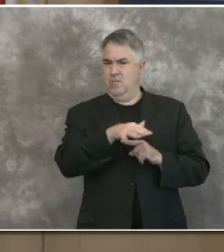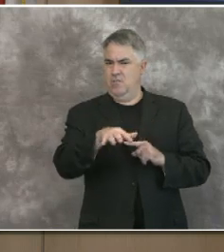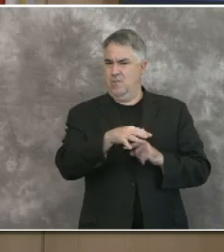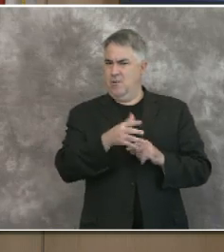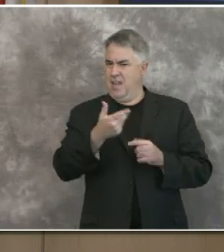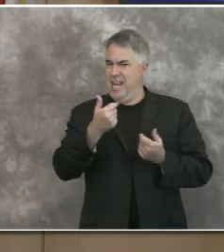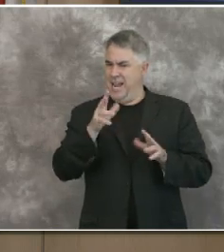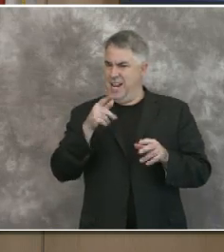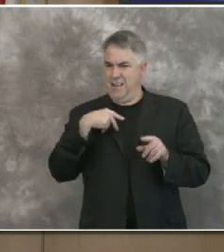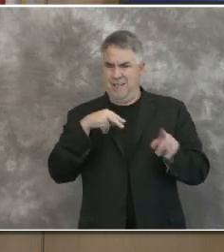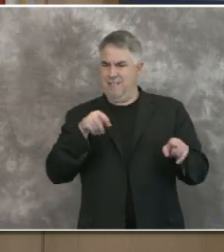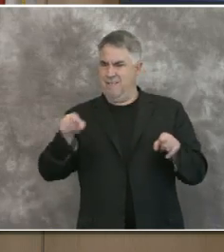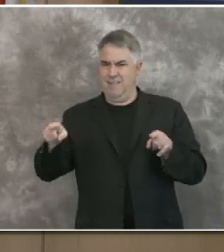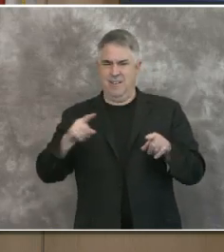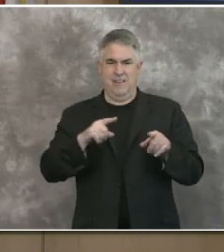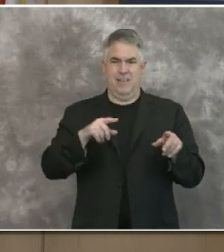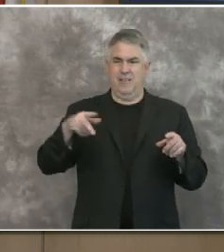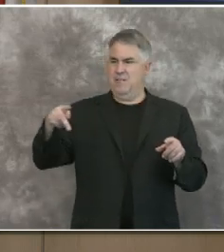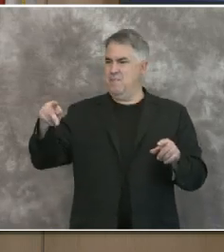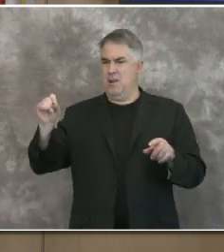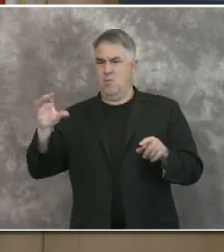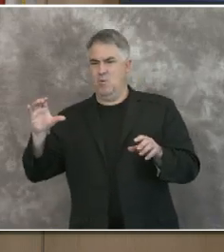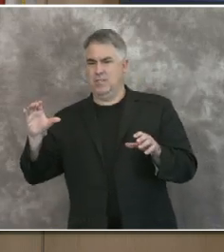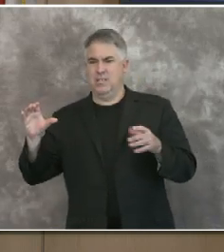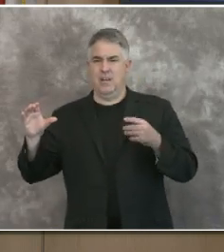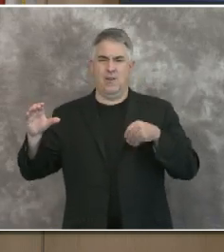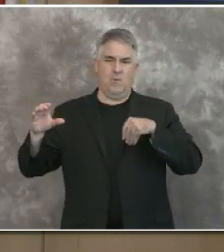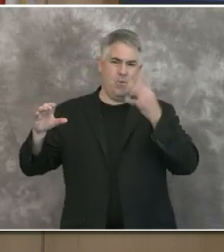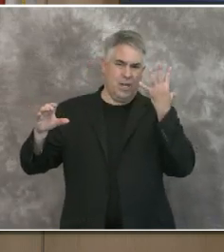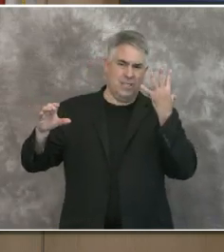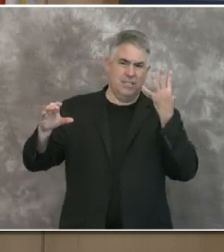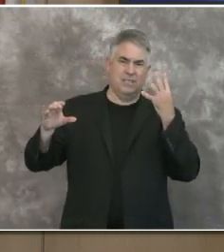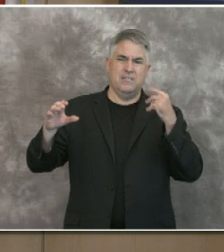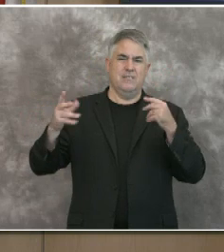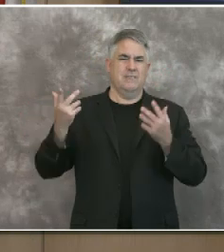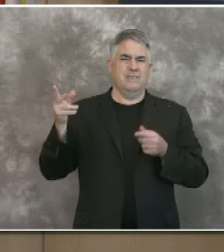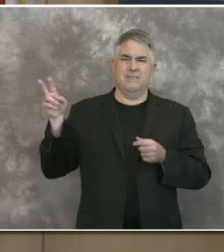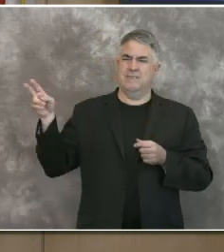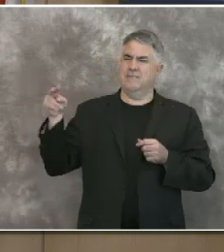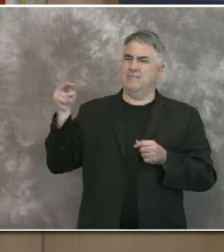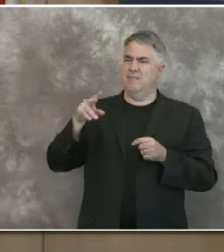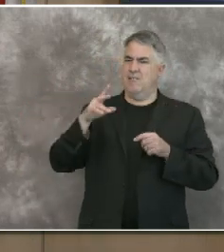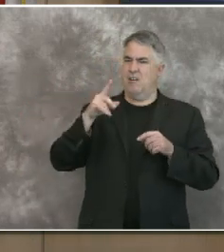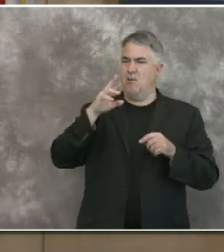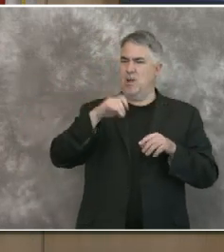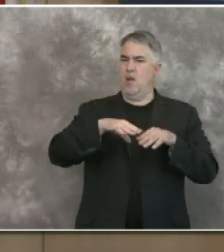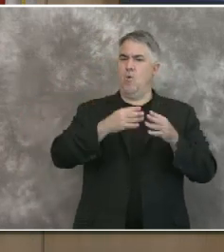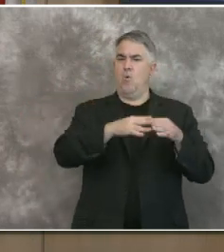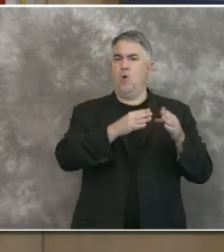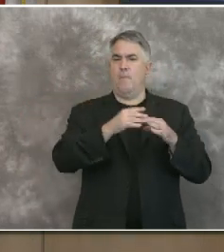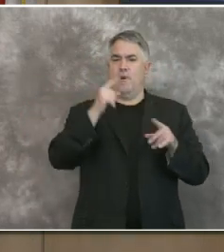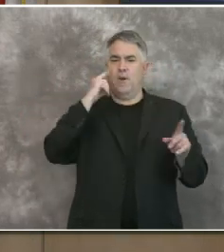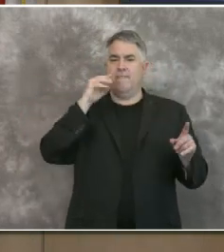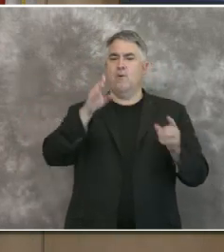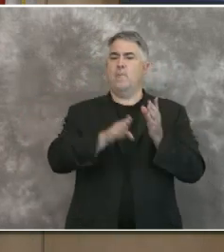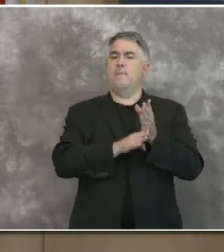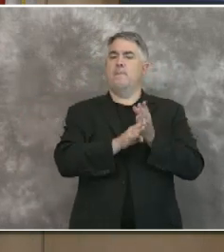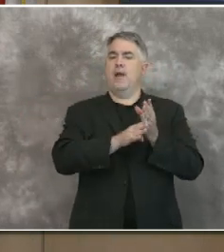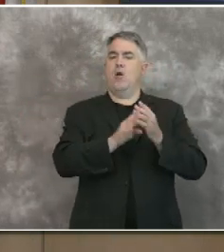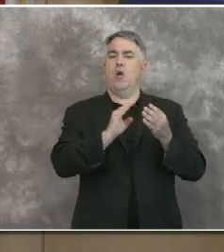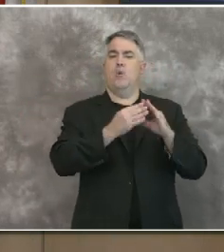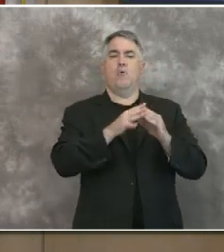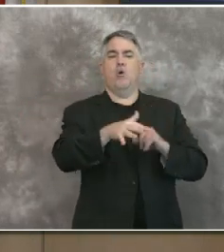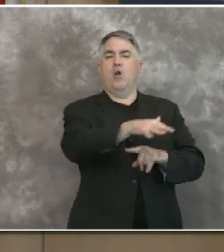Caucasian individuals? And what will reopening look like for minority communities? Okay, Dr. Wooten, do you want to? Are there any particular